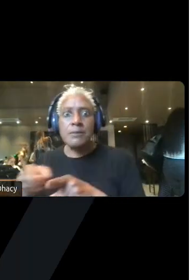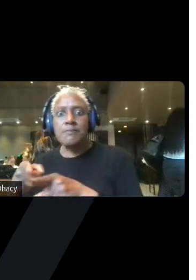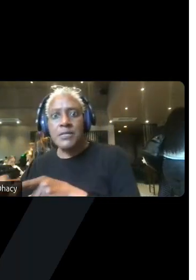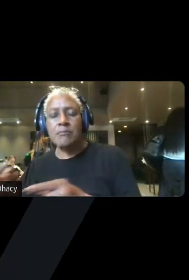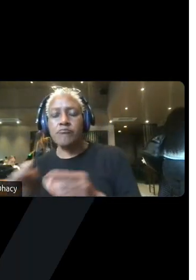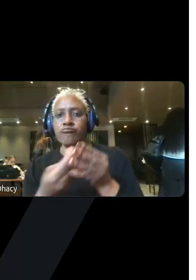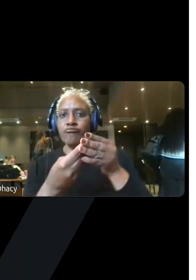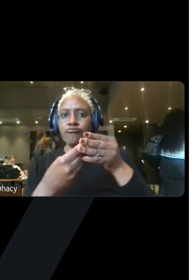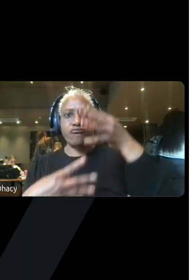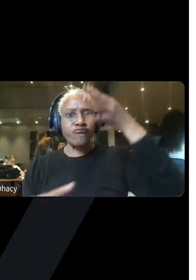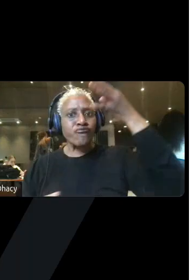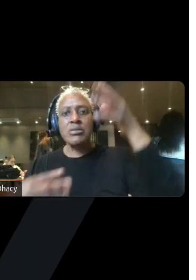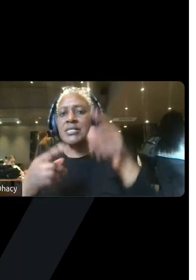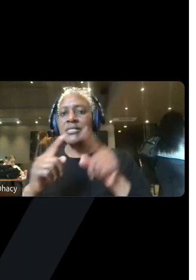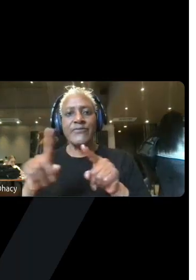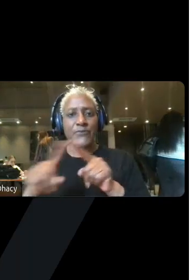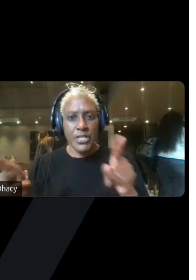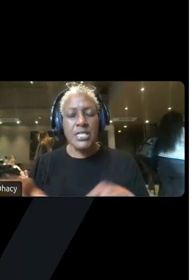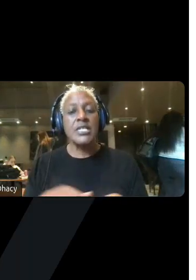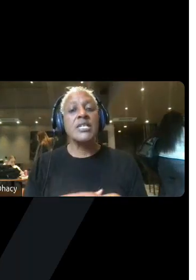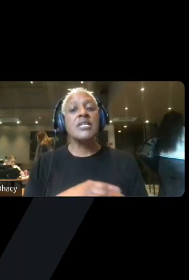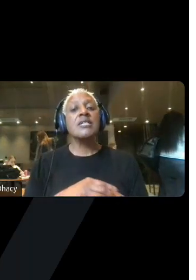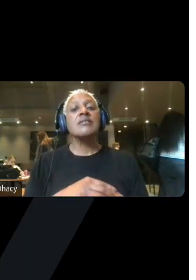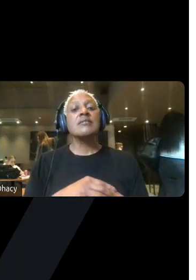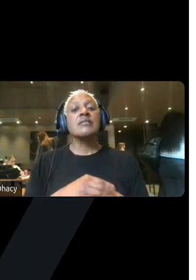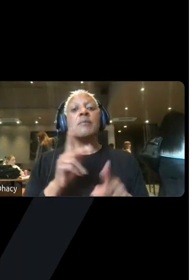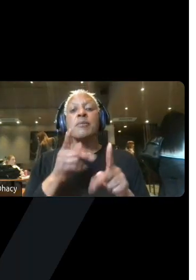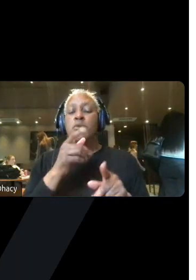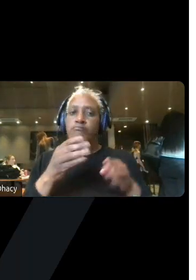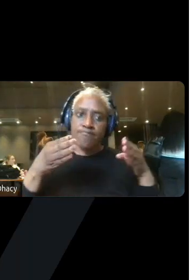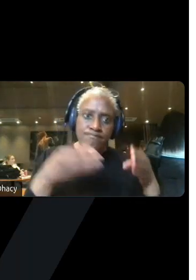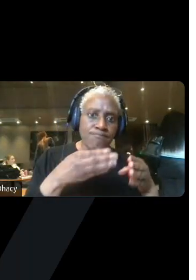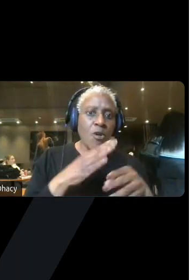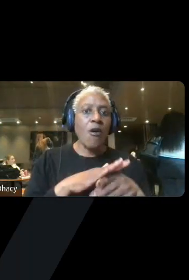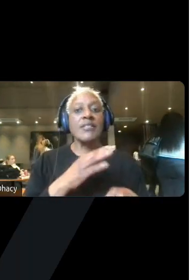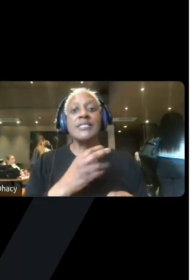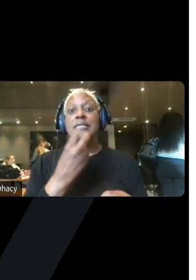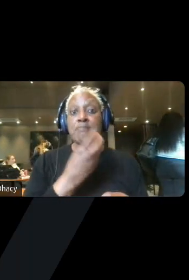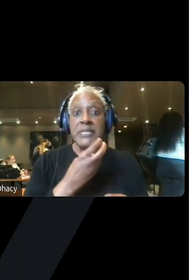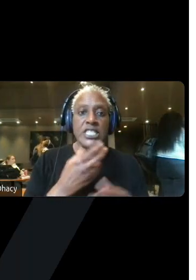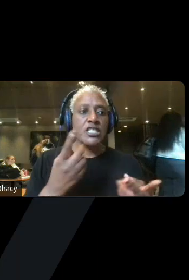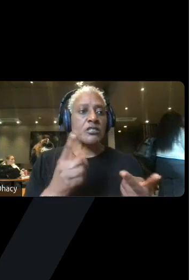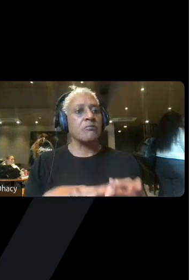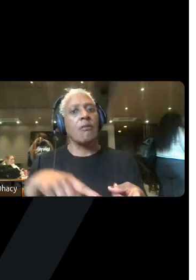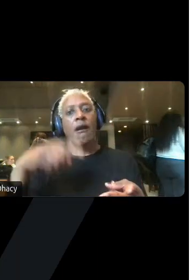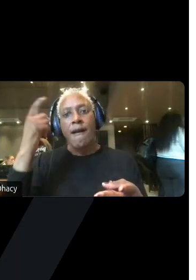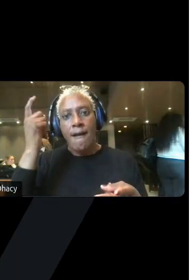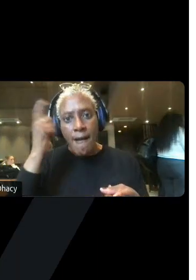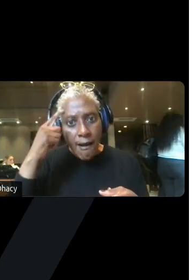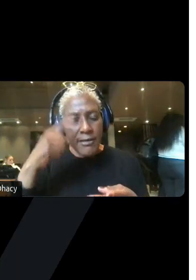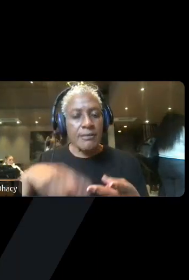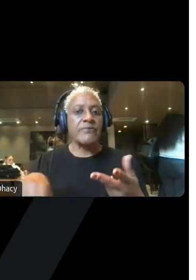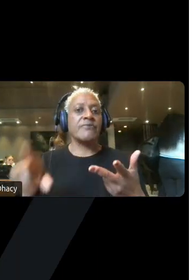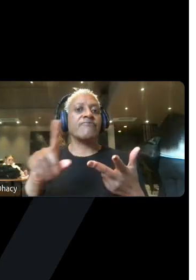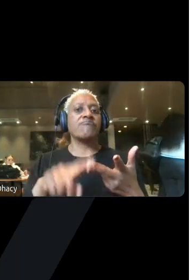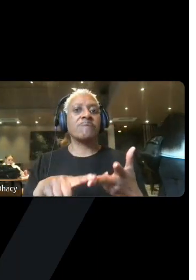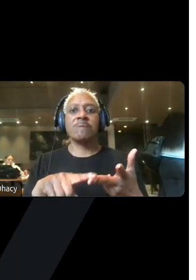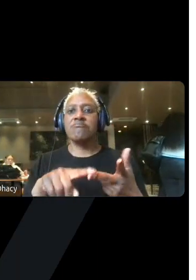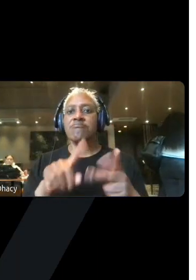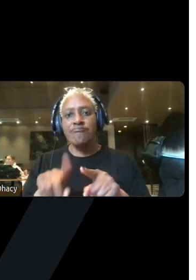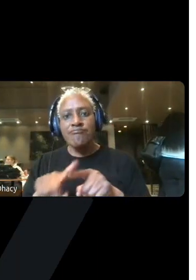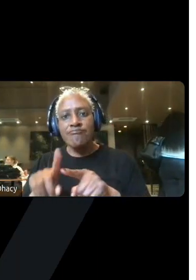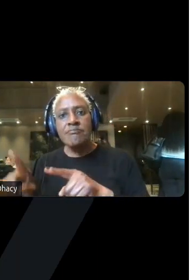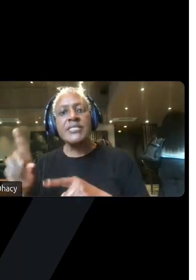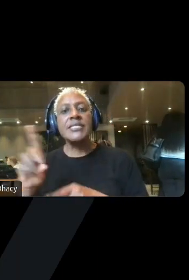special classes to instruct students with diverse speech and cognitive disabilities.